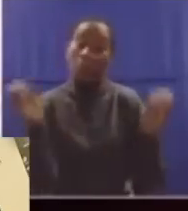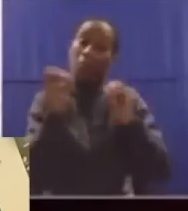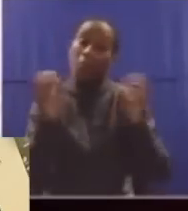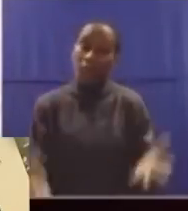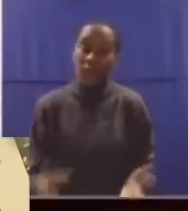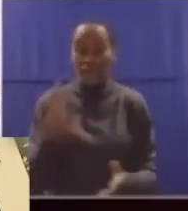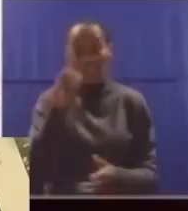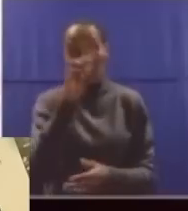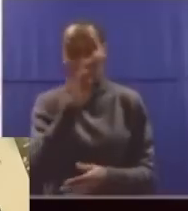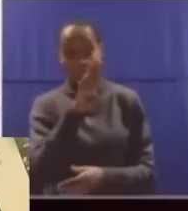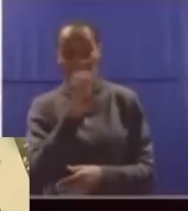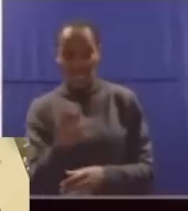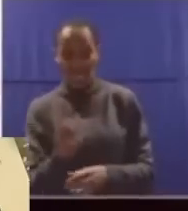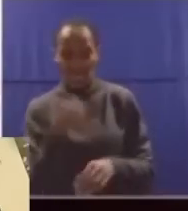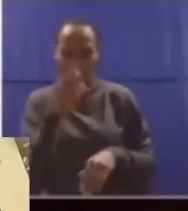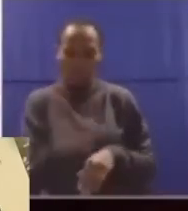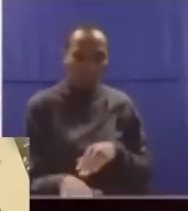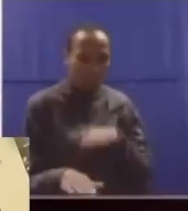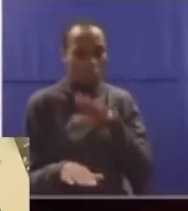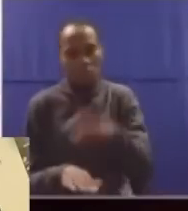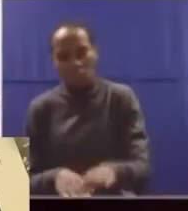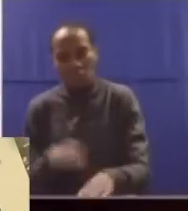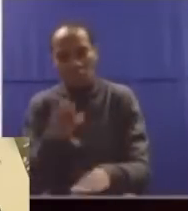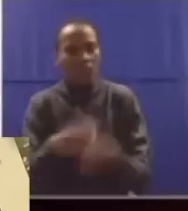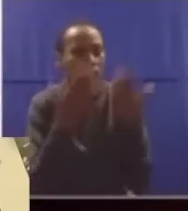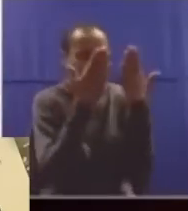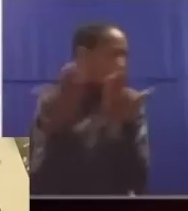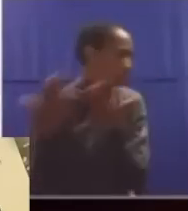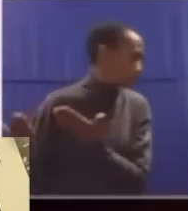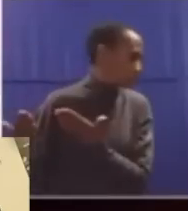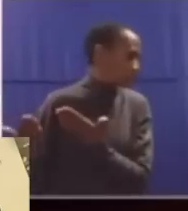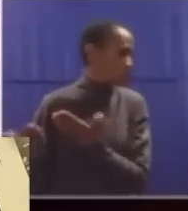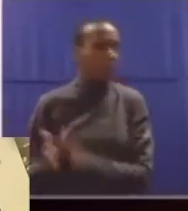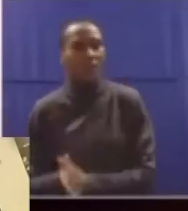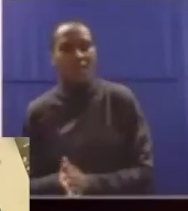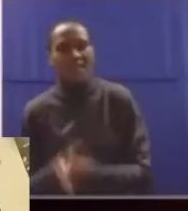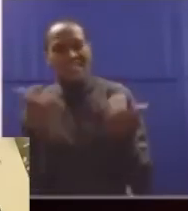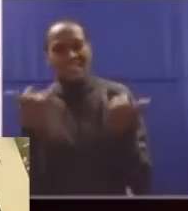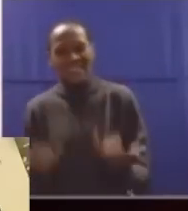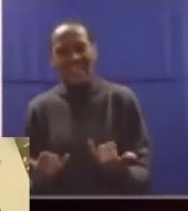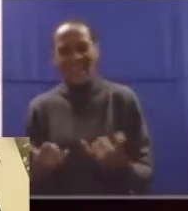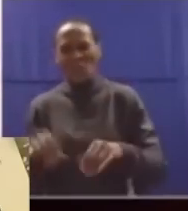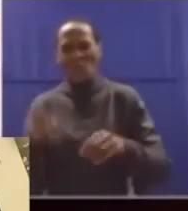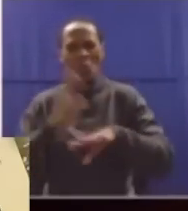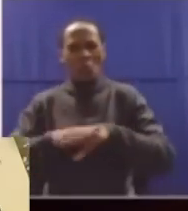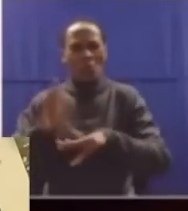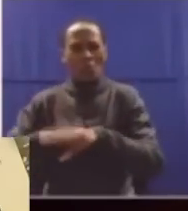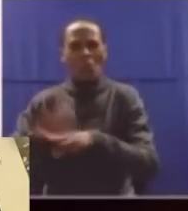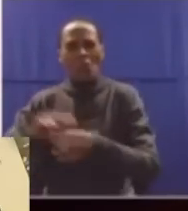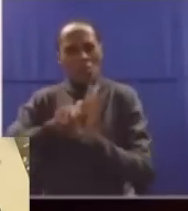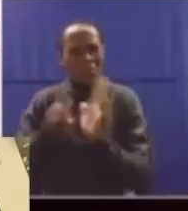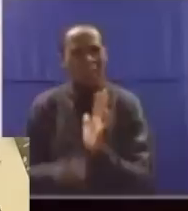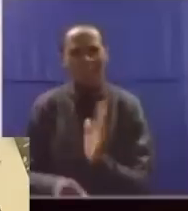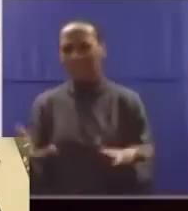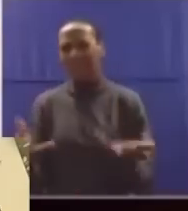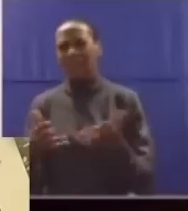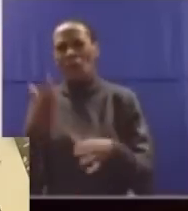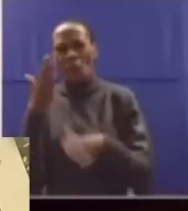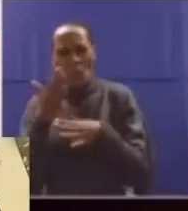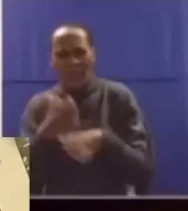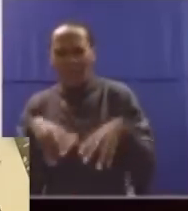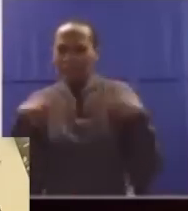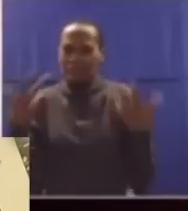The DBE's drips and drabs are a disgrace. Talking about free websites and parachuting untrained unemployment youth in